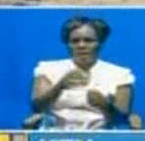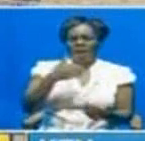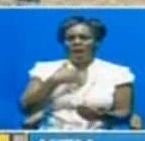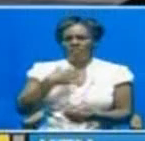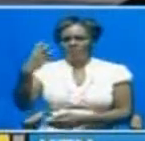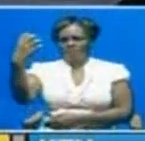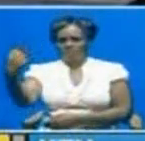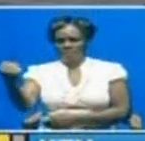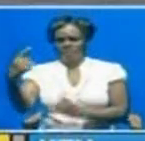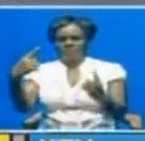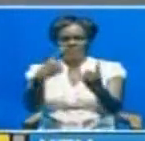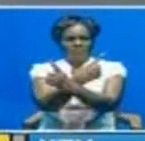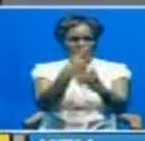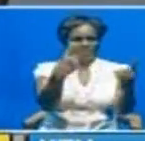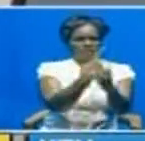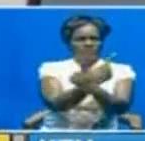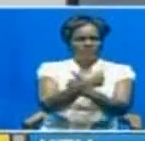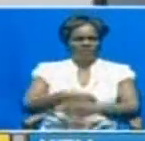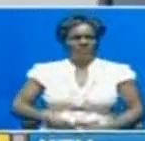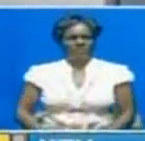five of them.